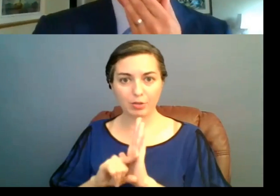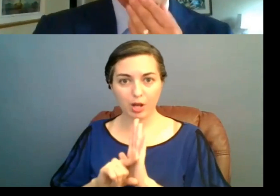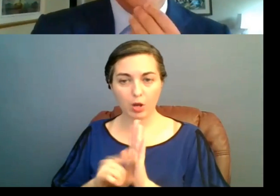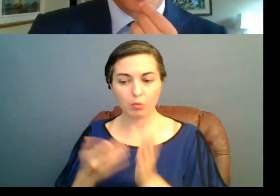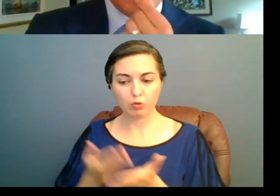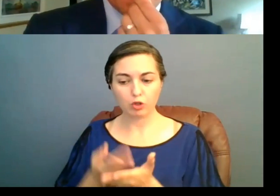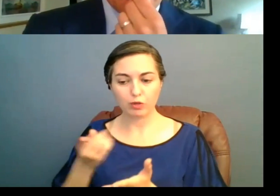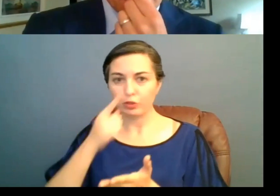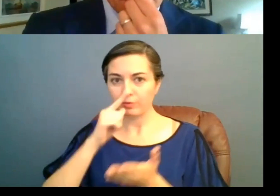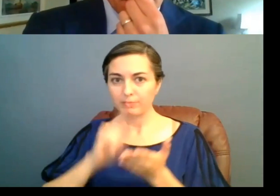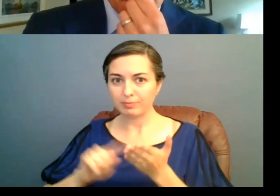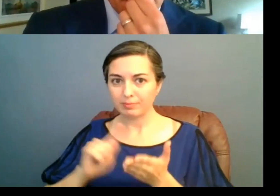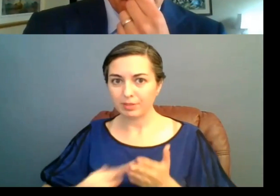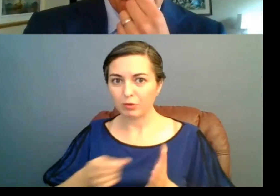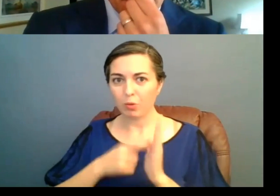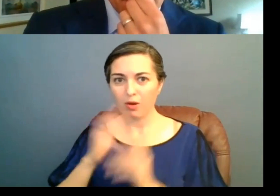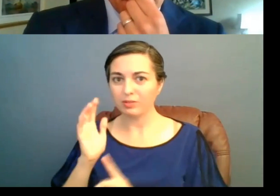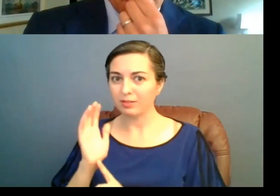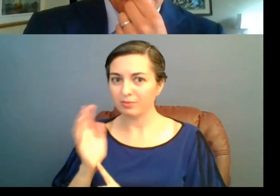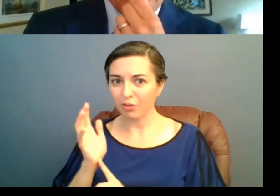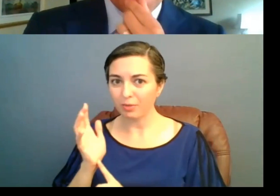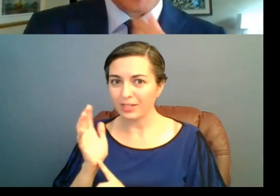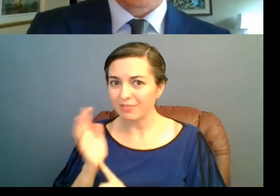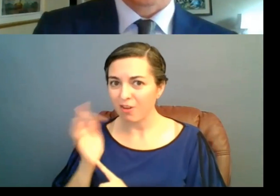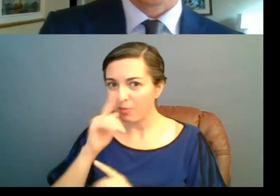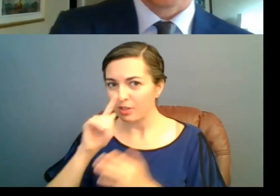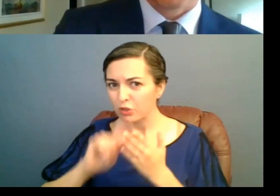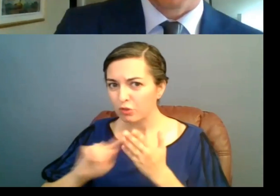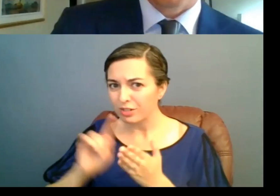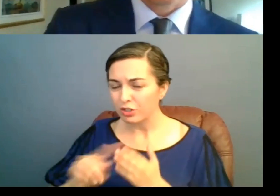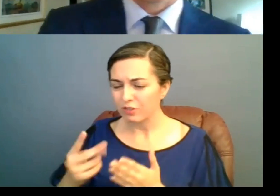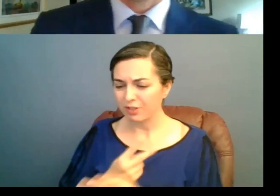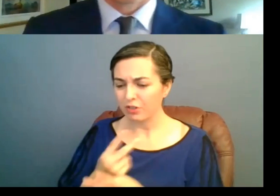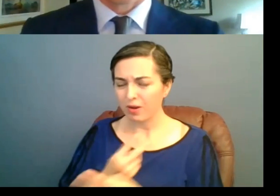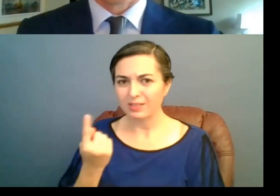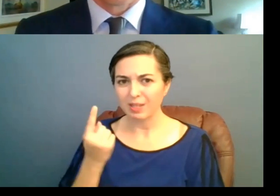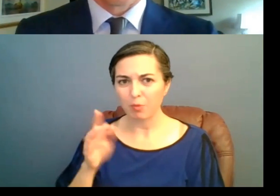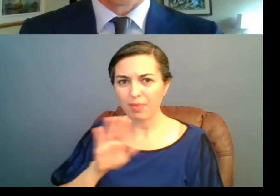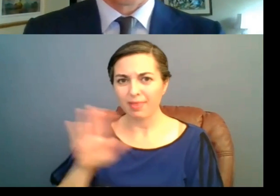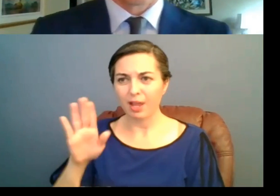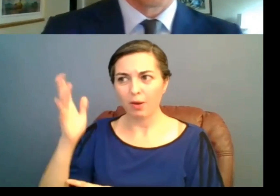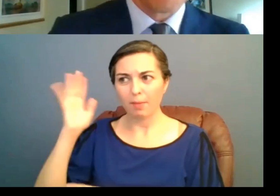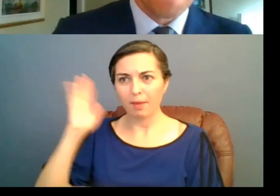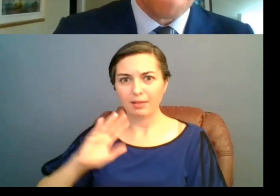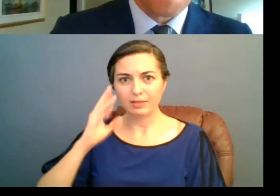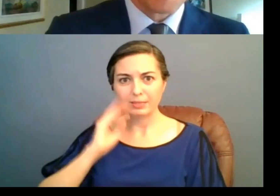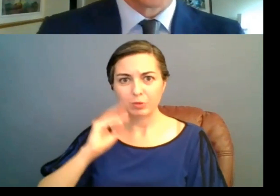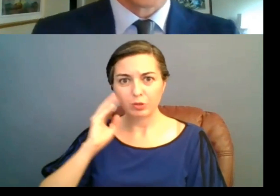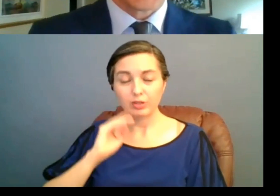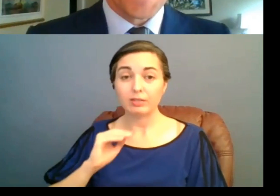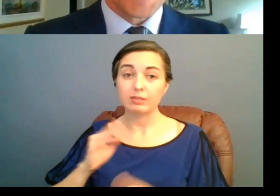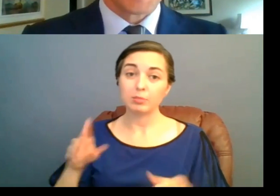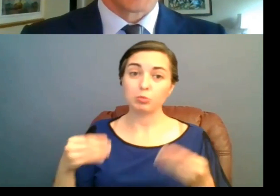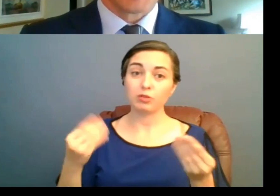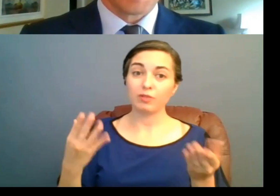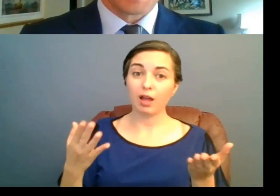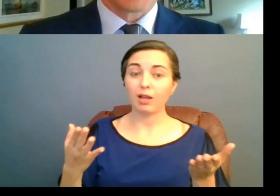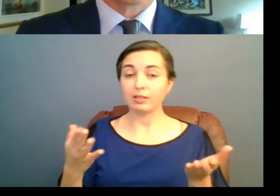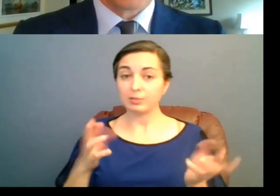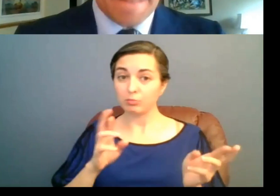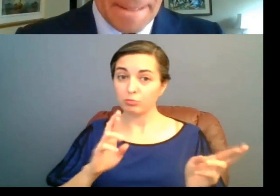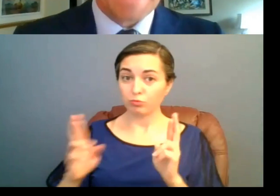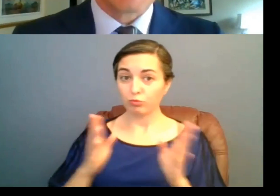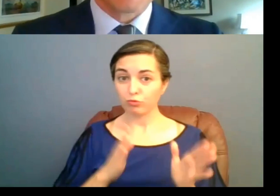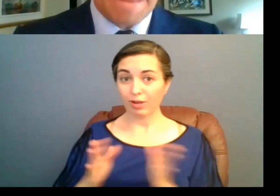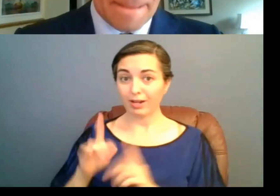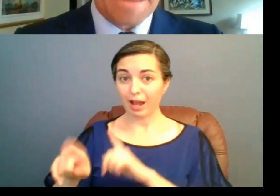takes 5 minutes to do research and figure out someone's past experience. And it also gives you ammo to ask questions. And a funny